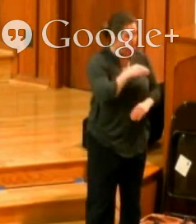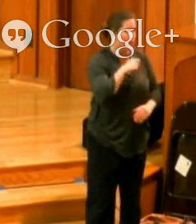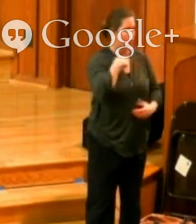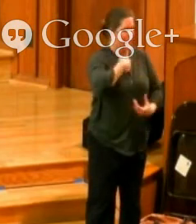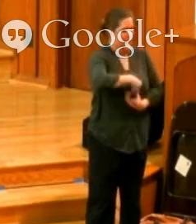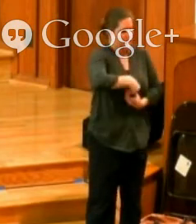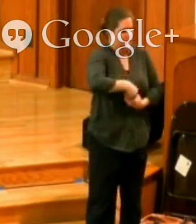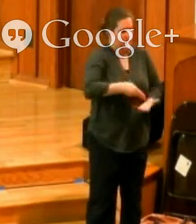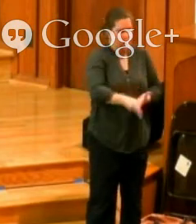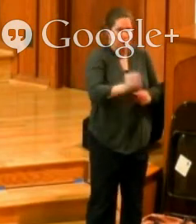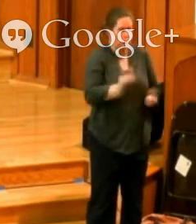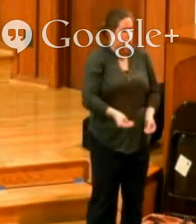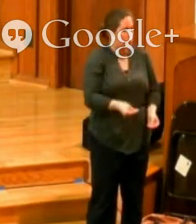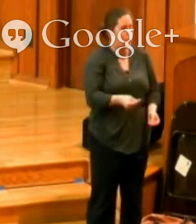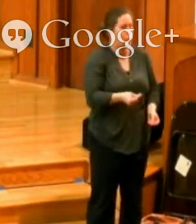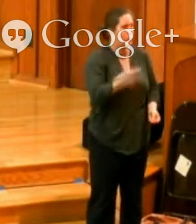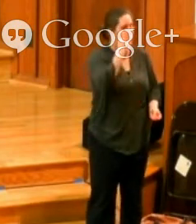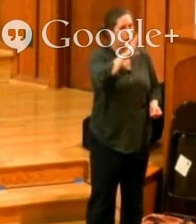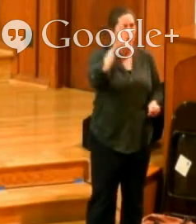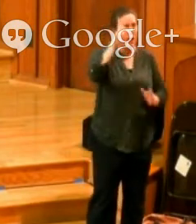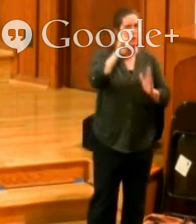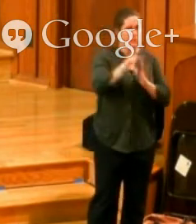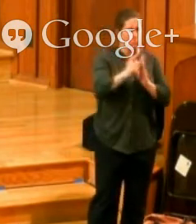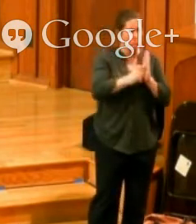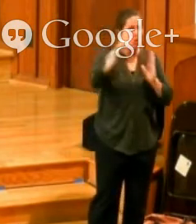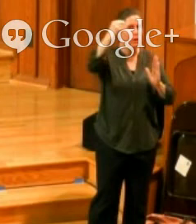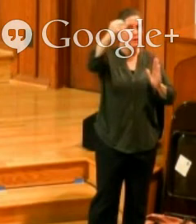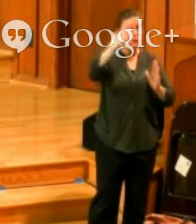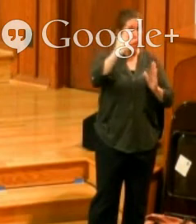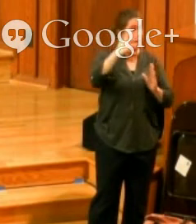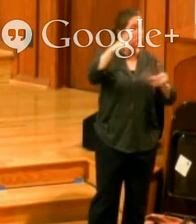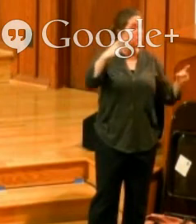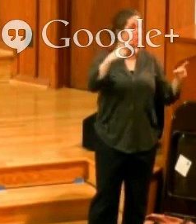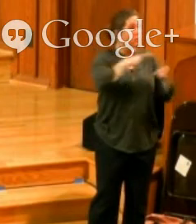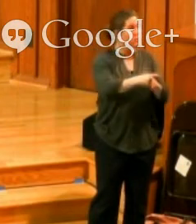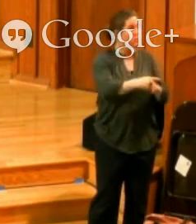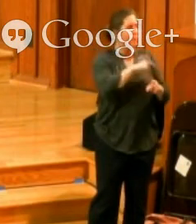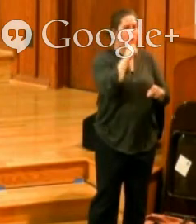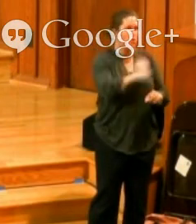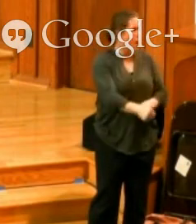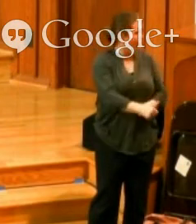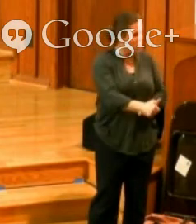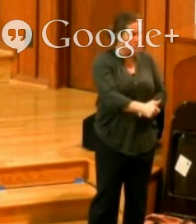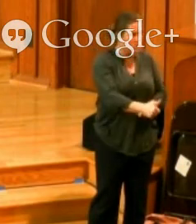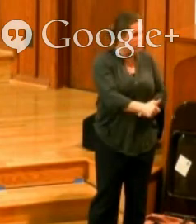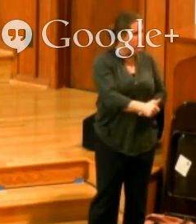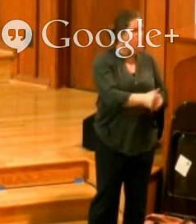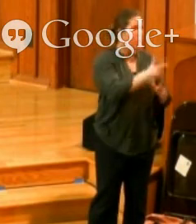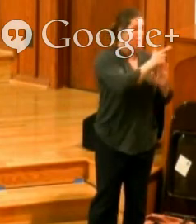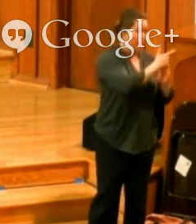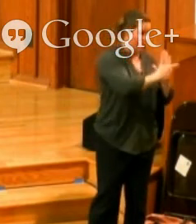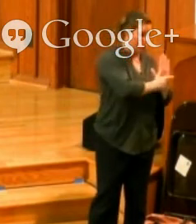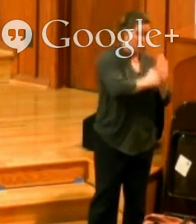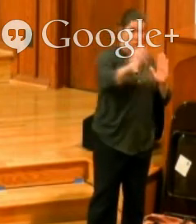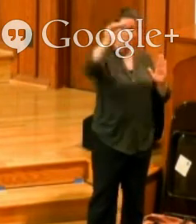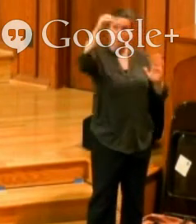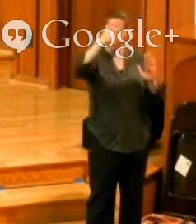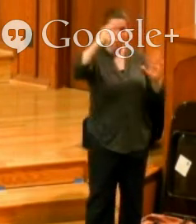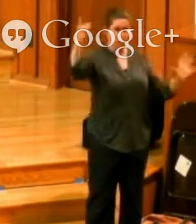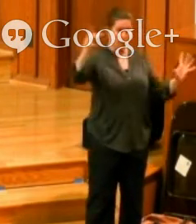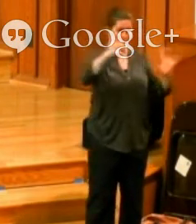law and God's grace are not contradictory ideas. God's law and God's grace are